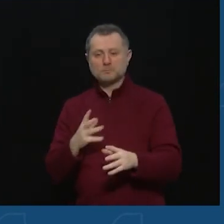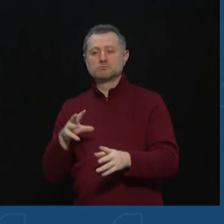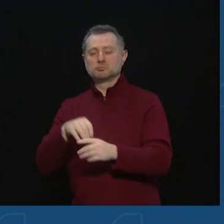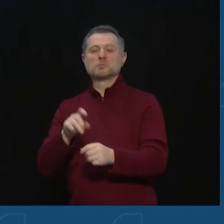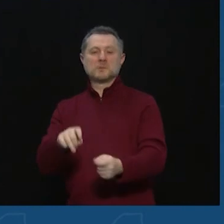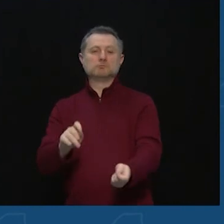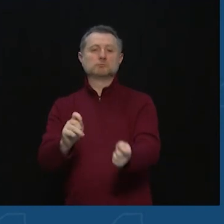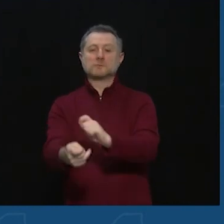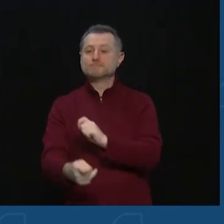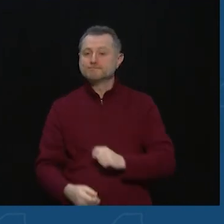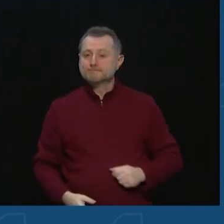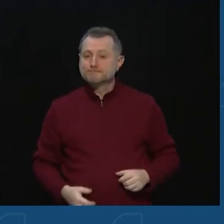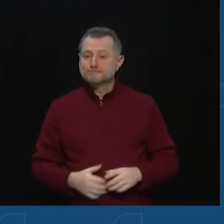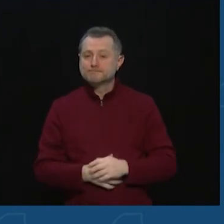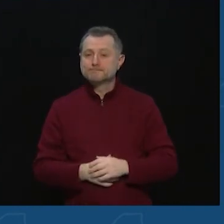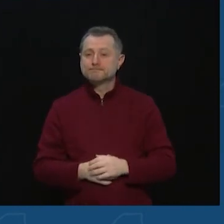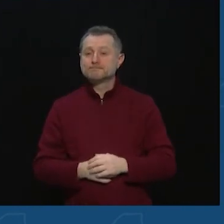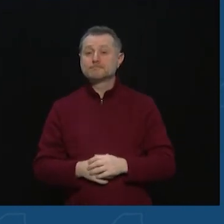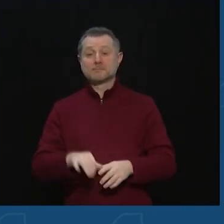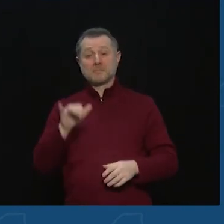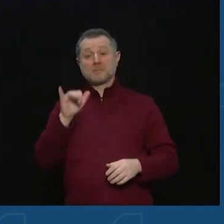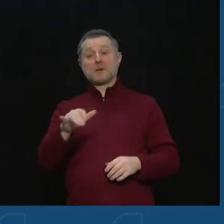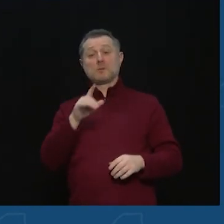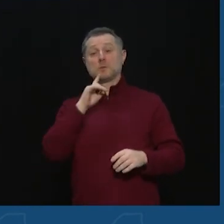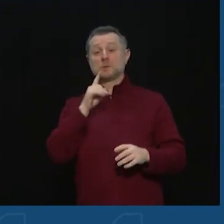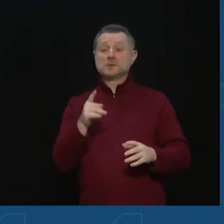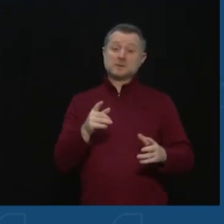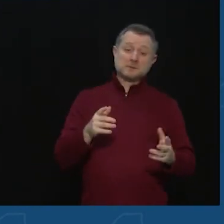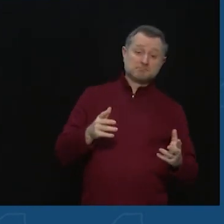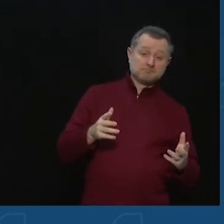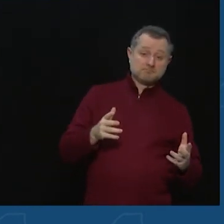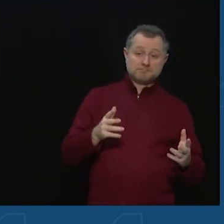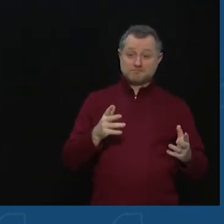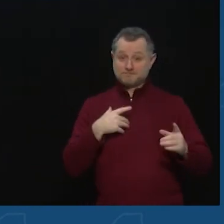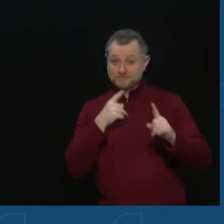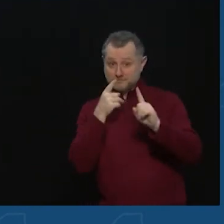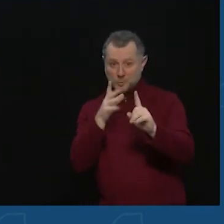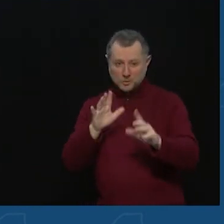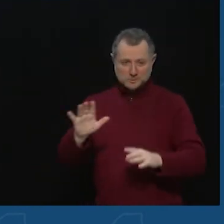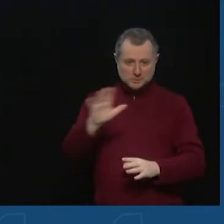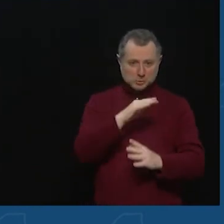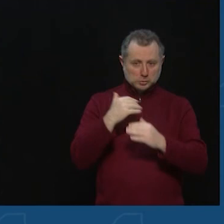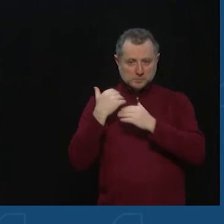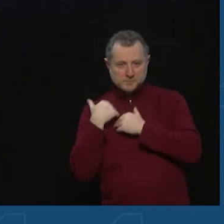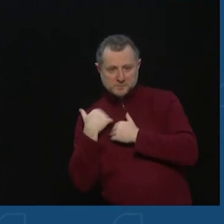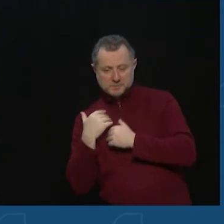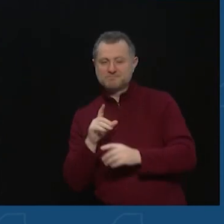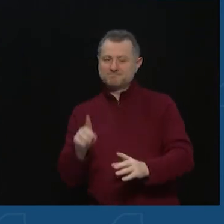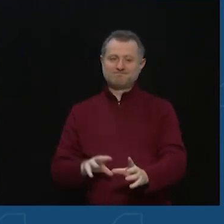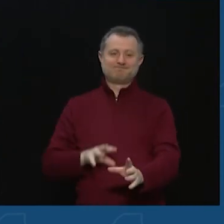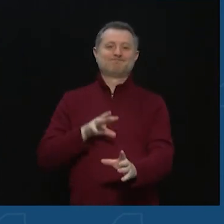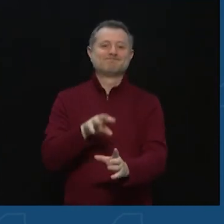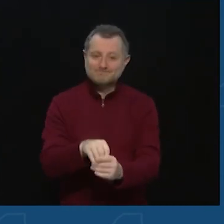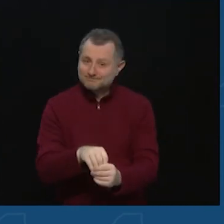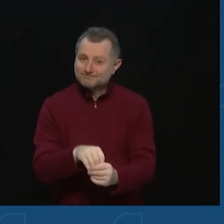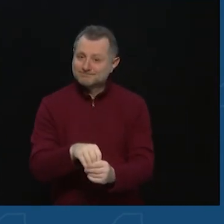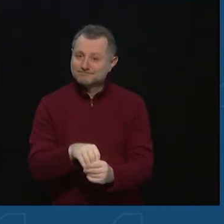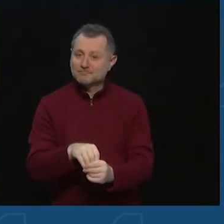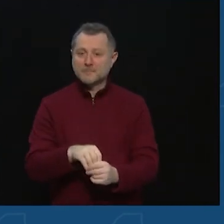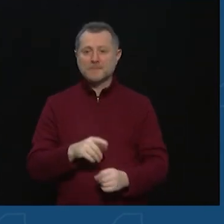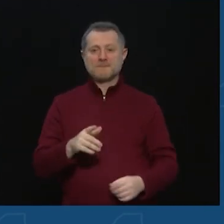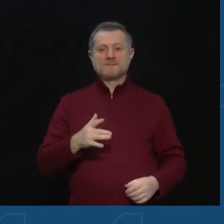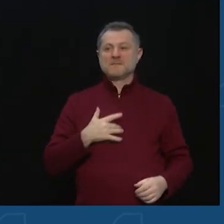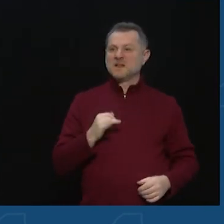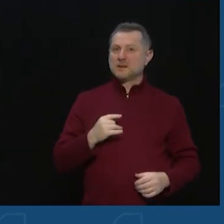That's the weight of responsibility I've just put on all your shoulders. You feel it? It's not that